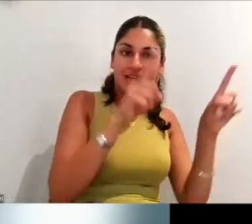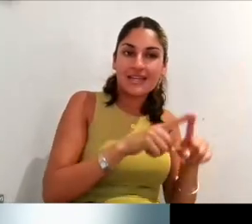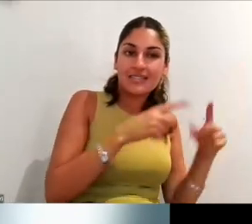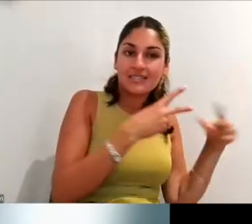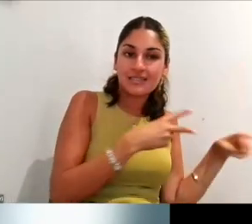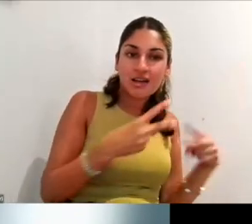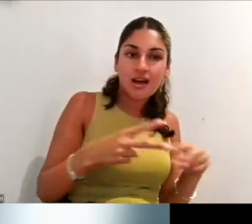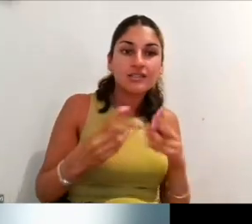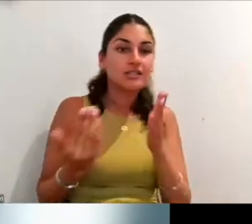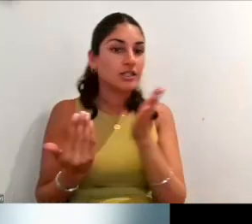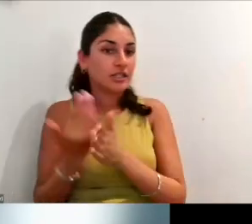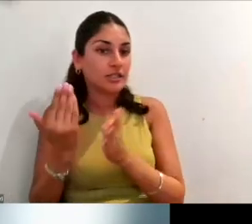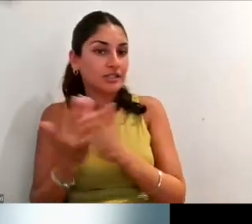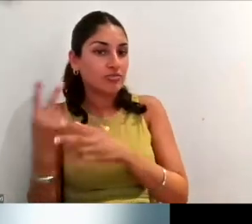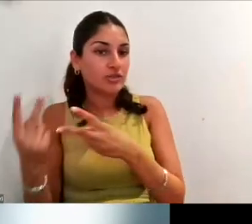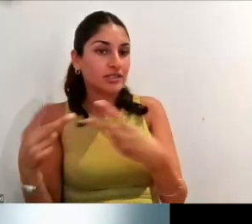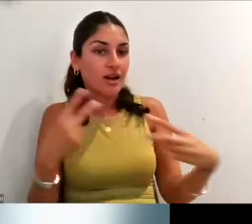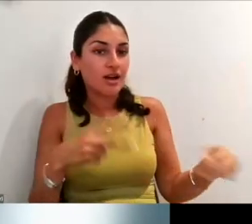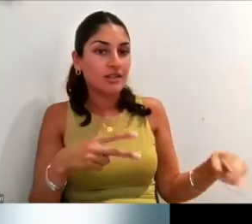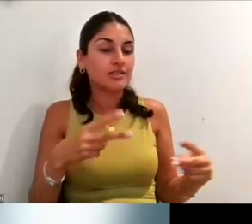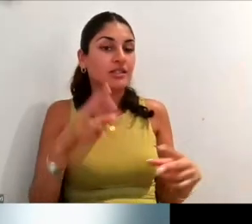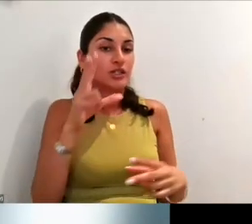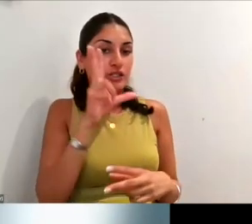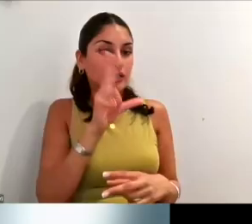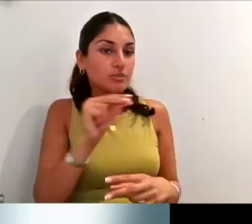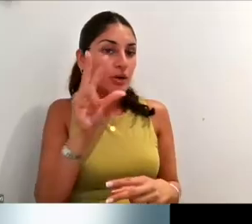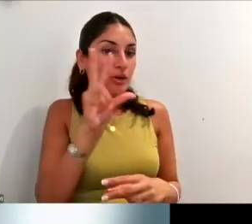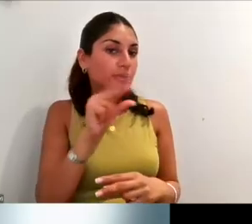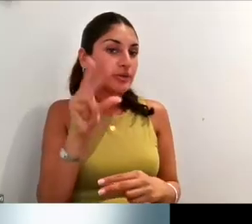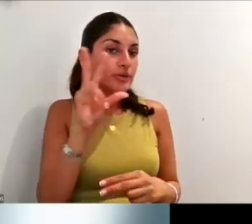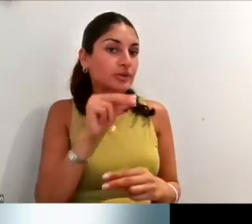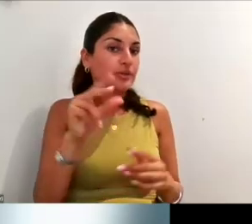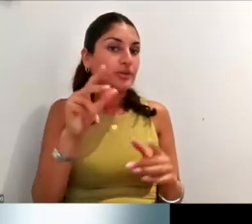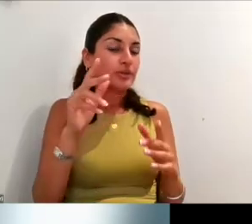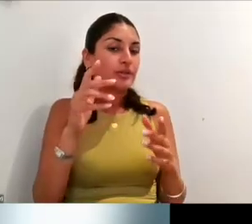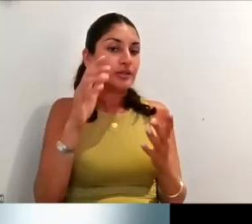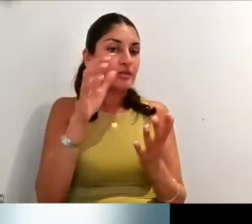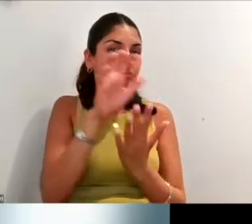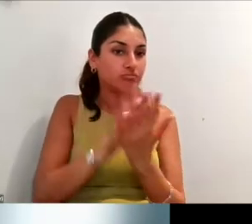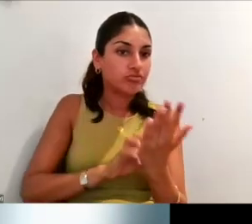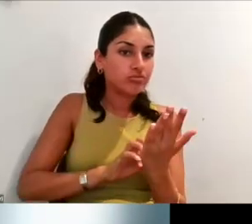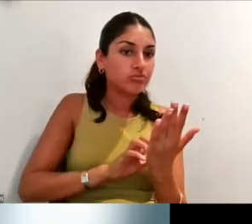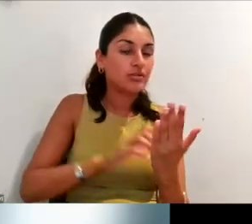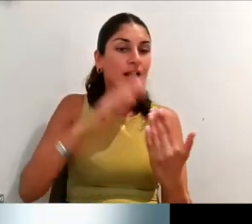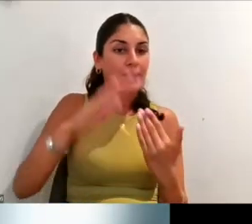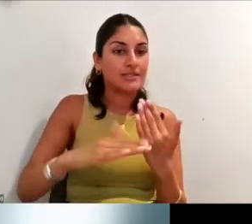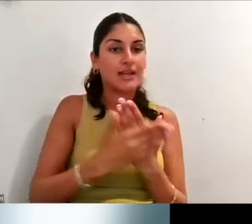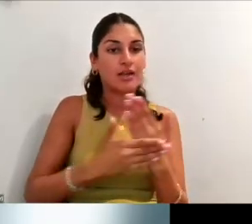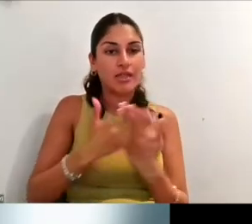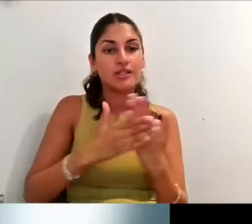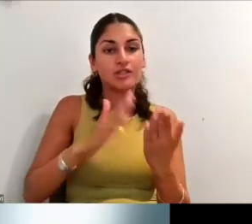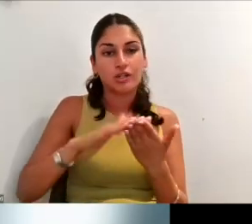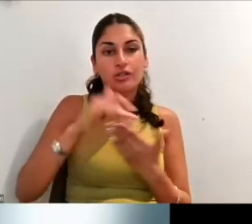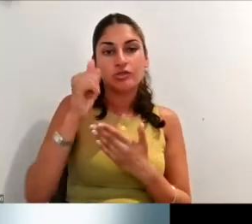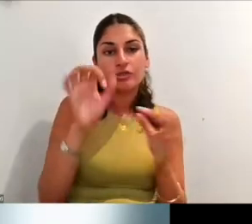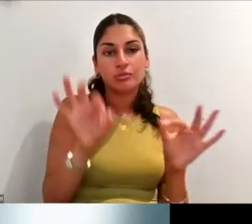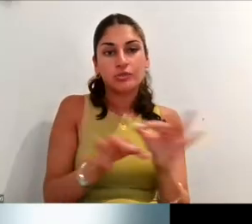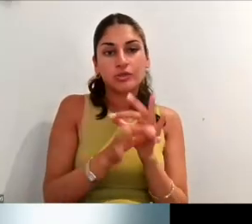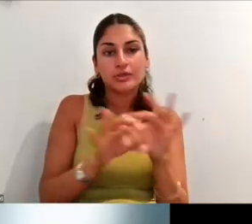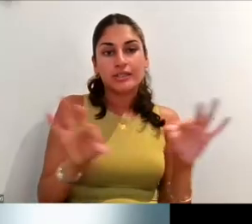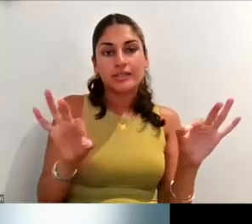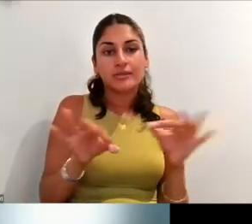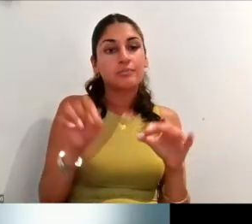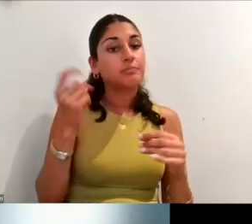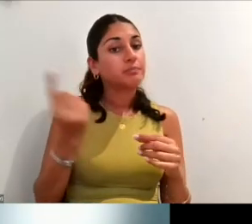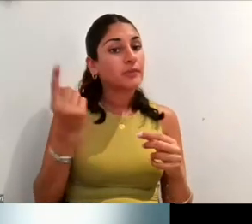dance with spoken text, some rhythmic syllables in there, and some South Asian cultural music. And she's going to explore the themes